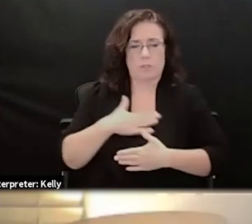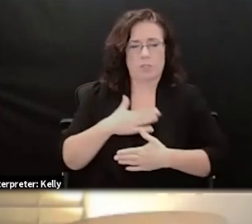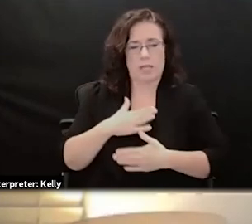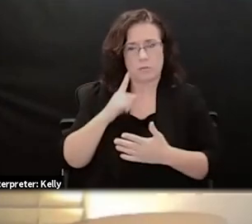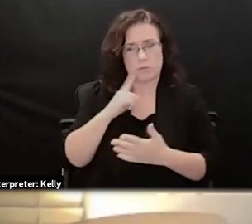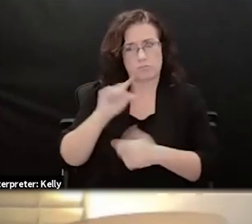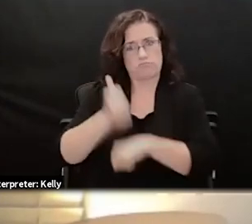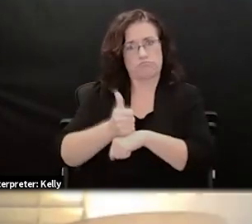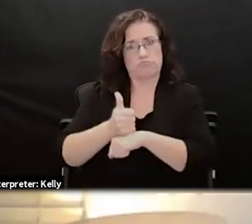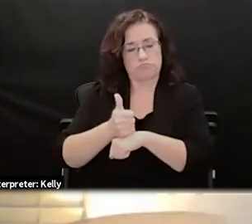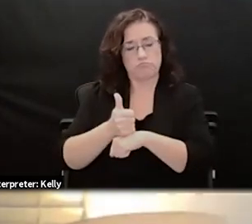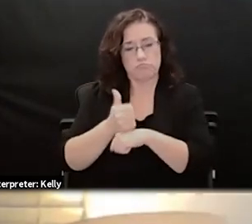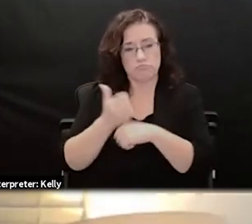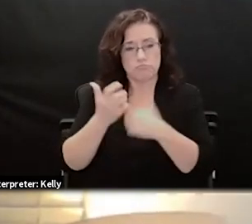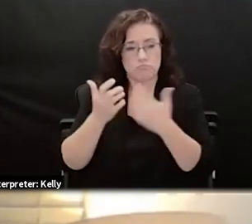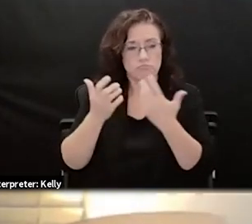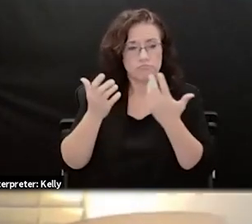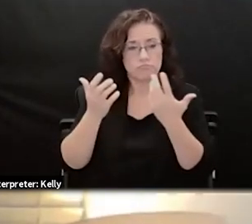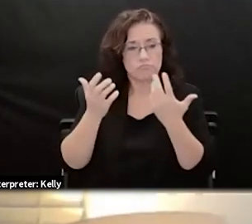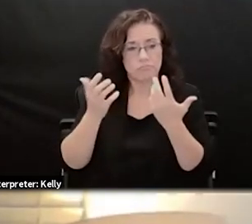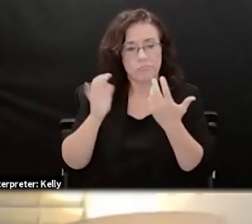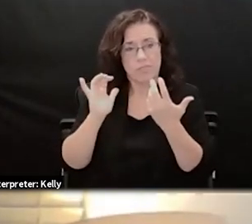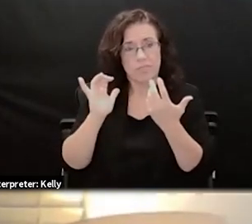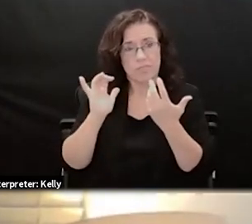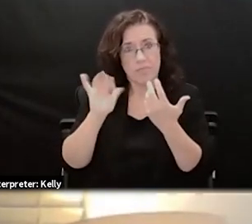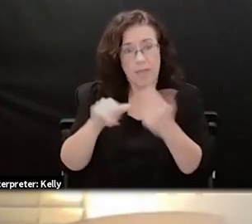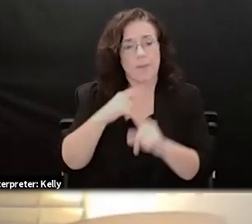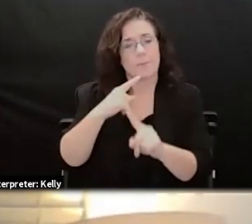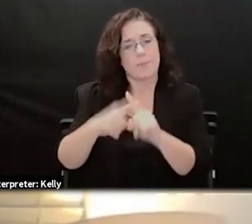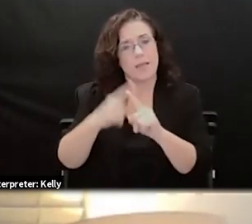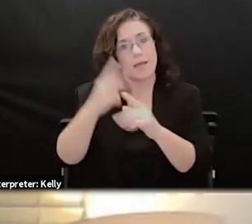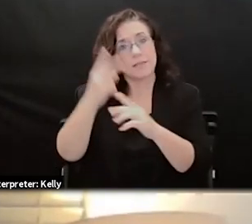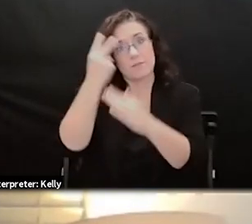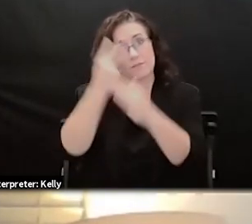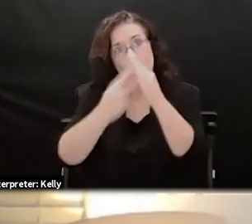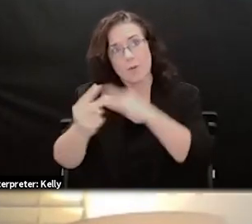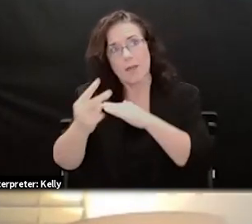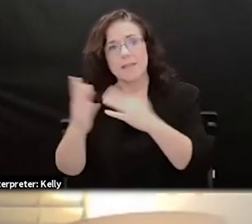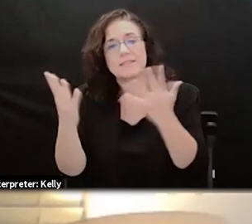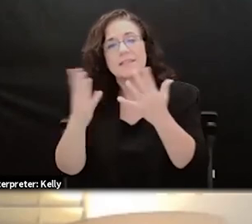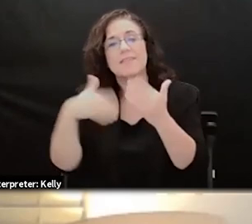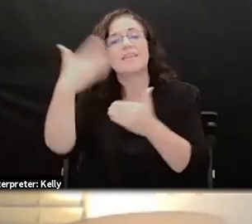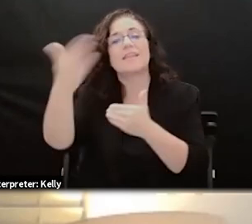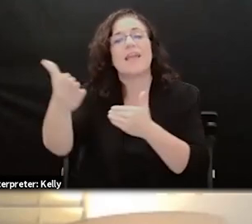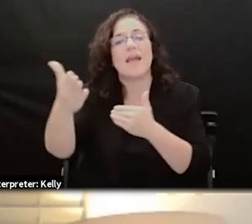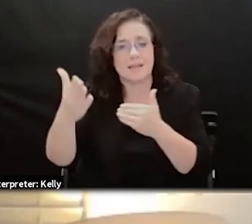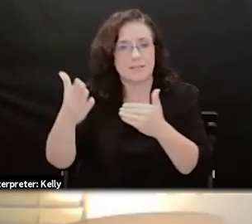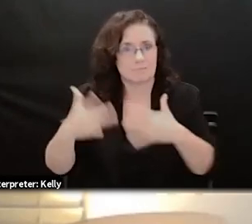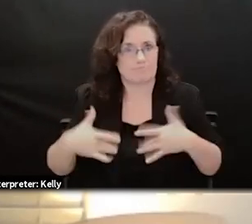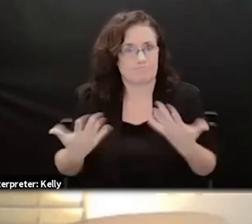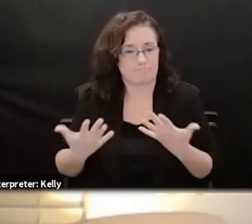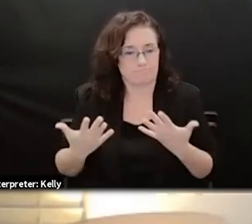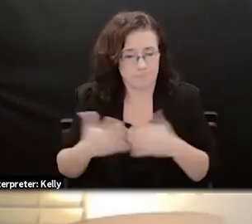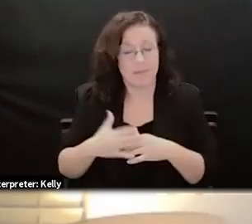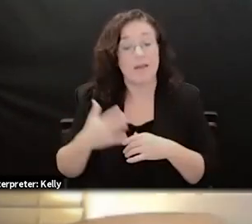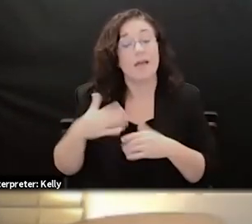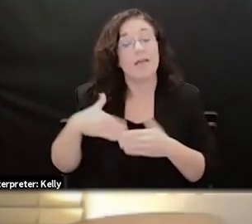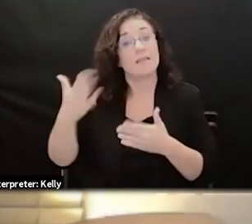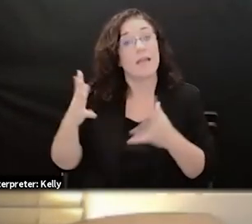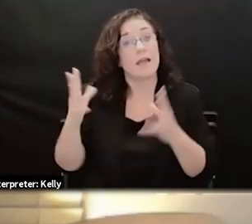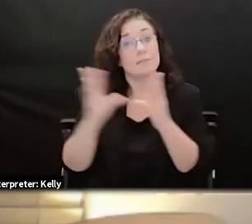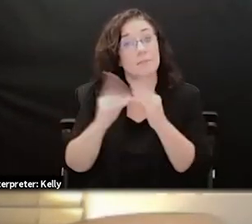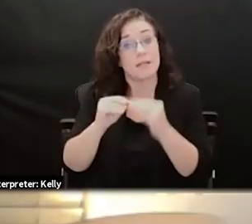we're sort of forecasting what's coming up ahead uh so our next meeting is on tuesday february 9th